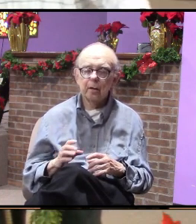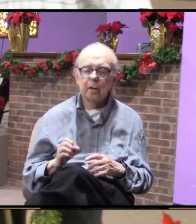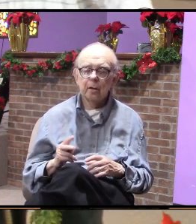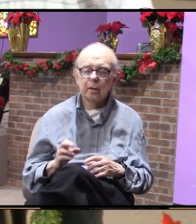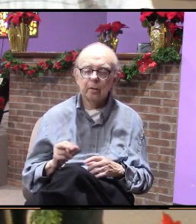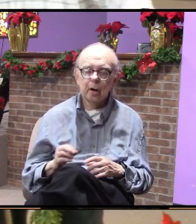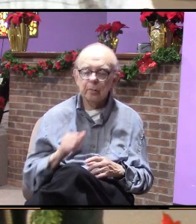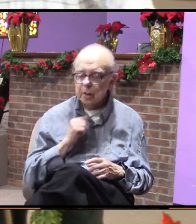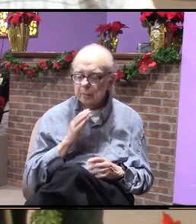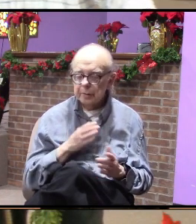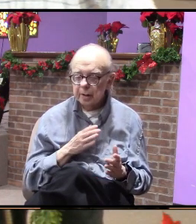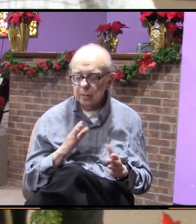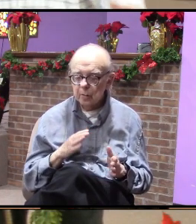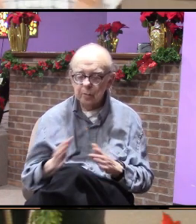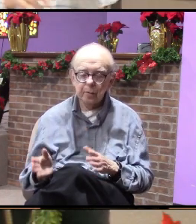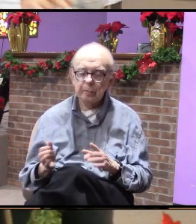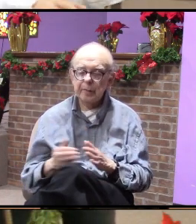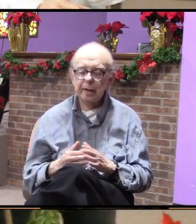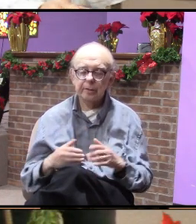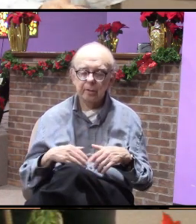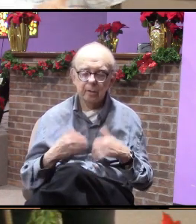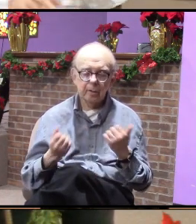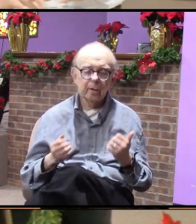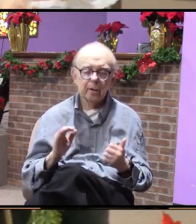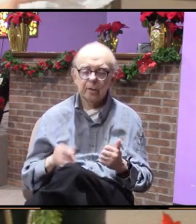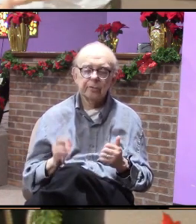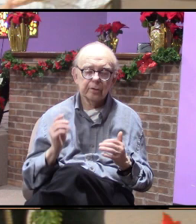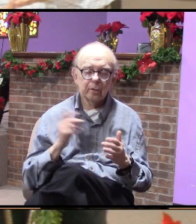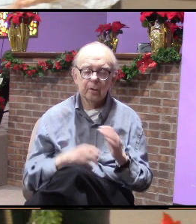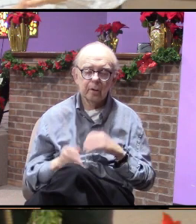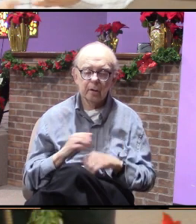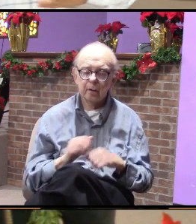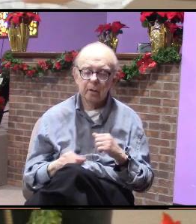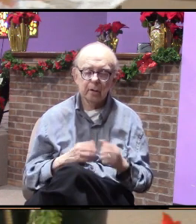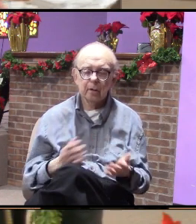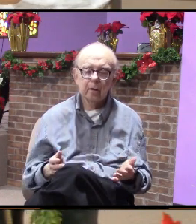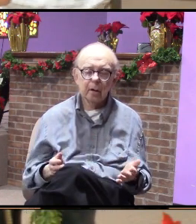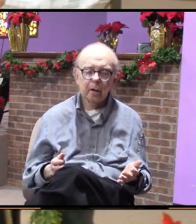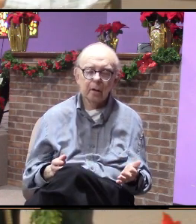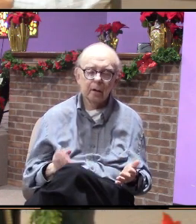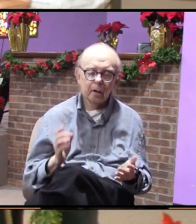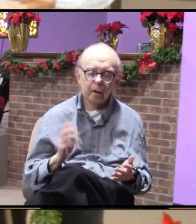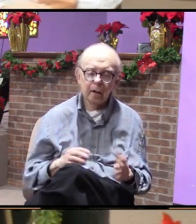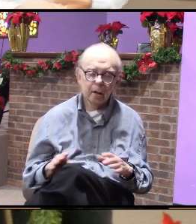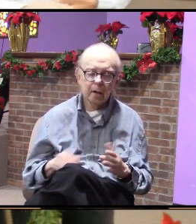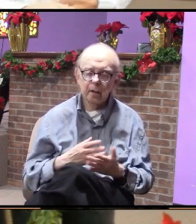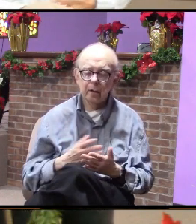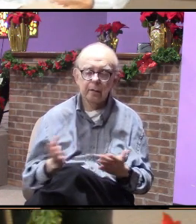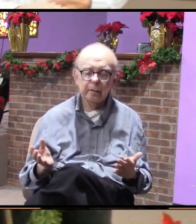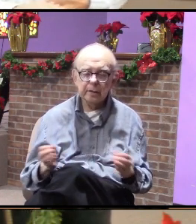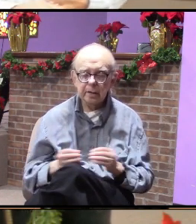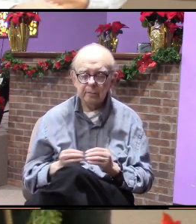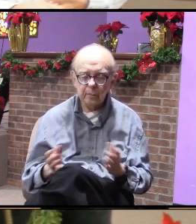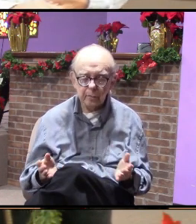life. When we're still murdering each other, we're still killing each other, when we're still doing everything